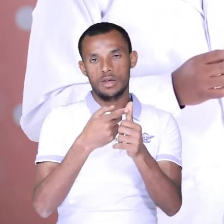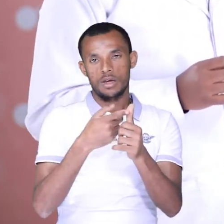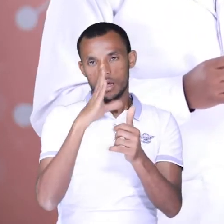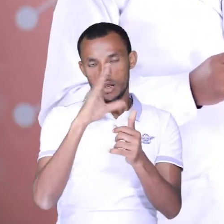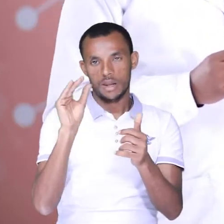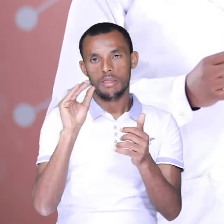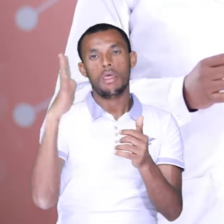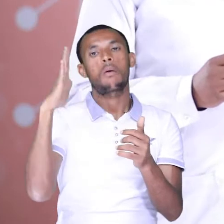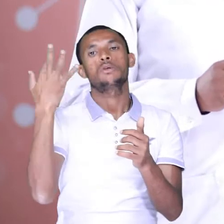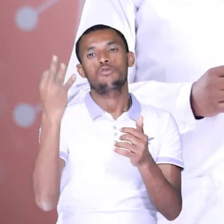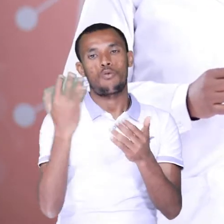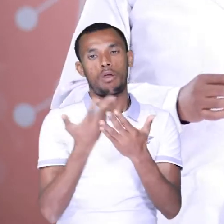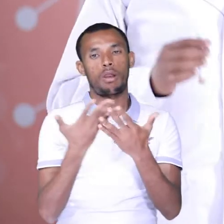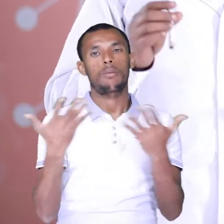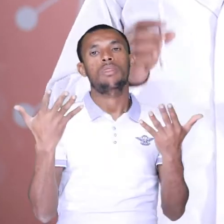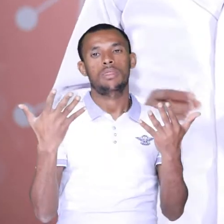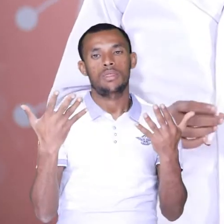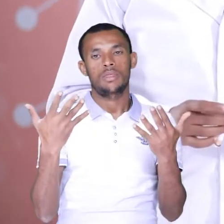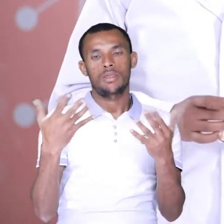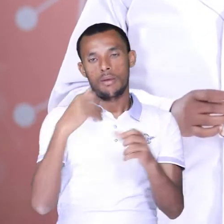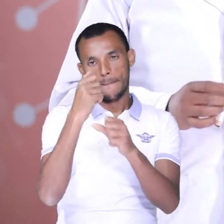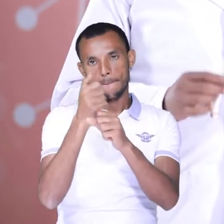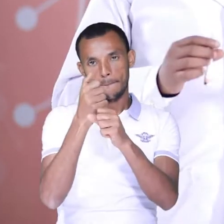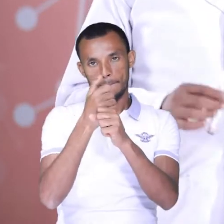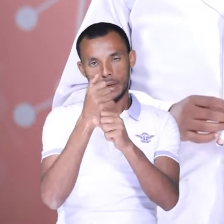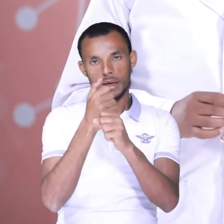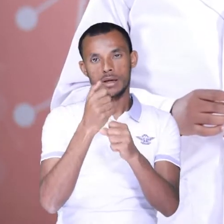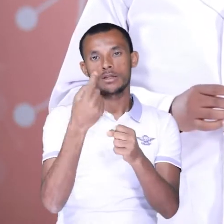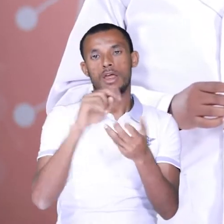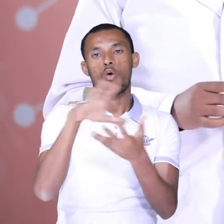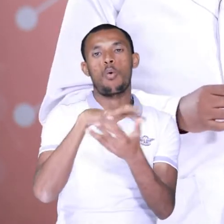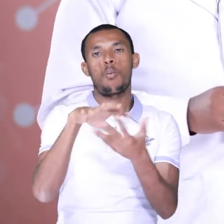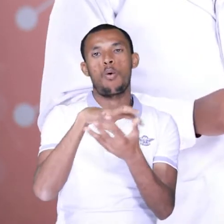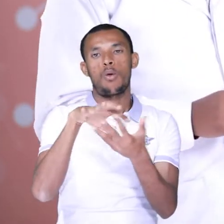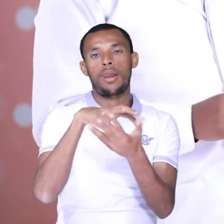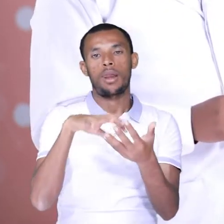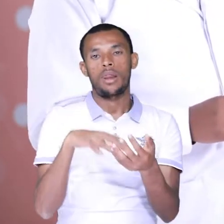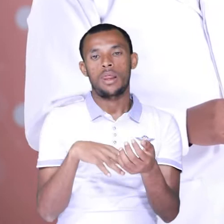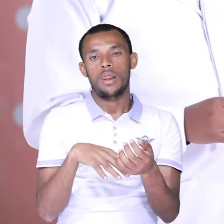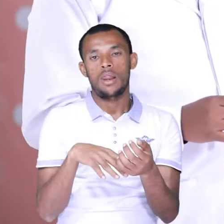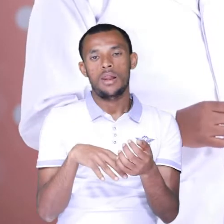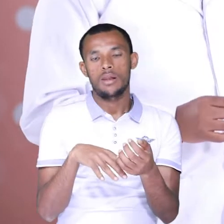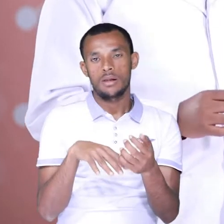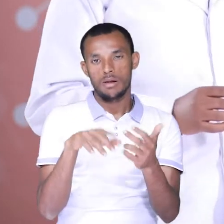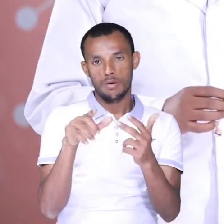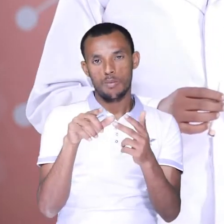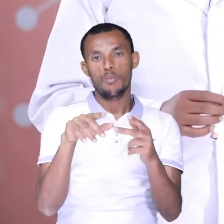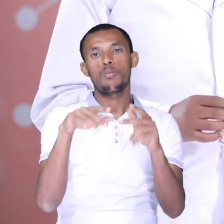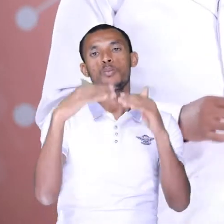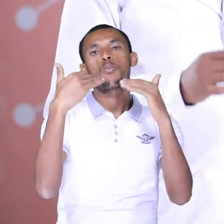and types of elements that make up the compound, the